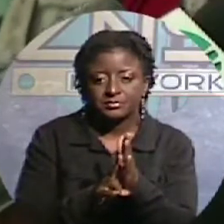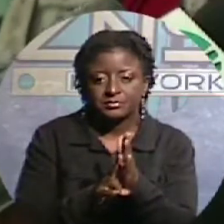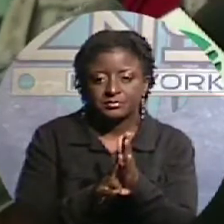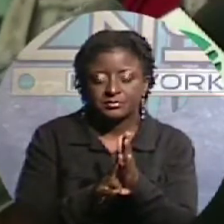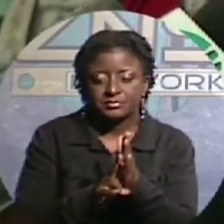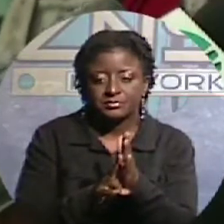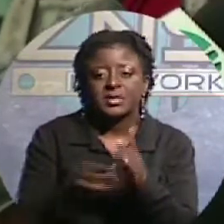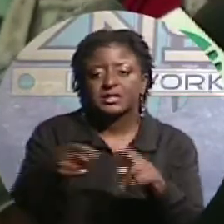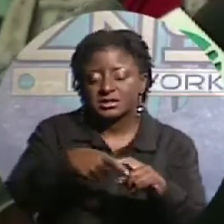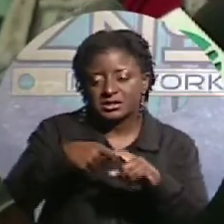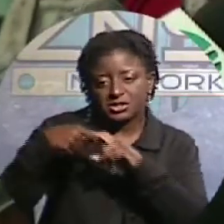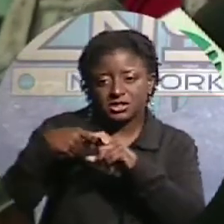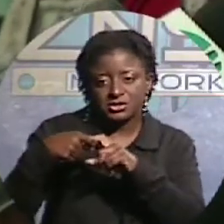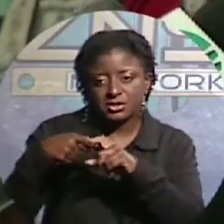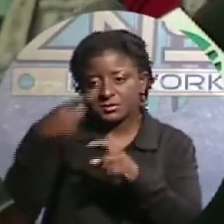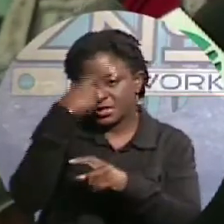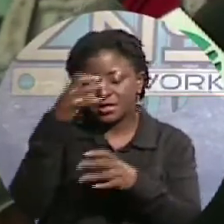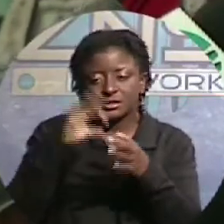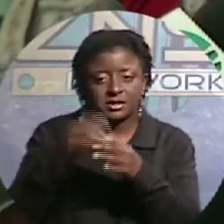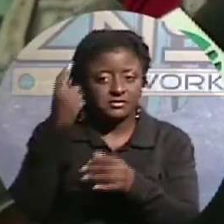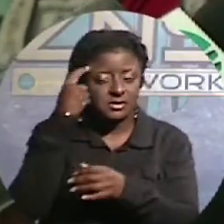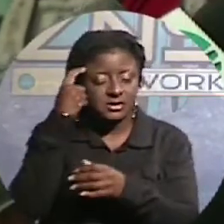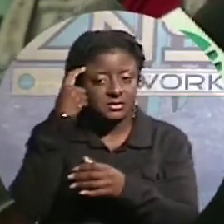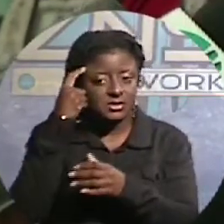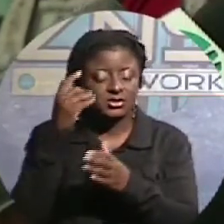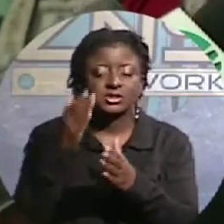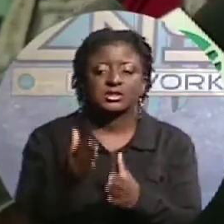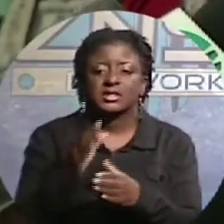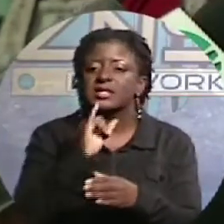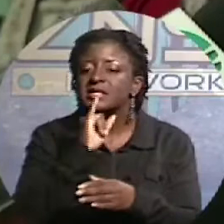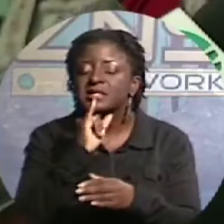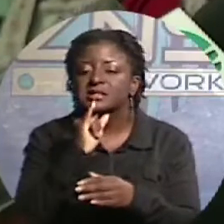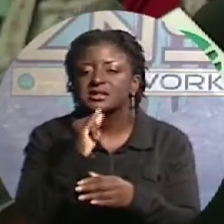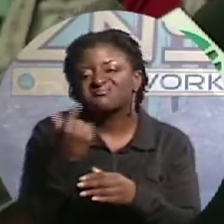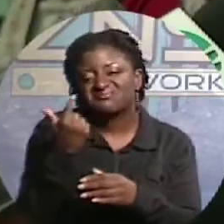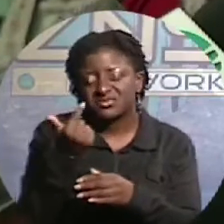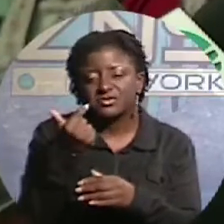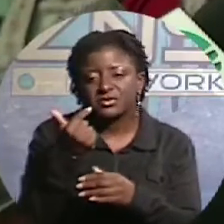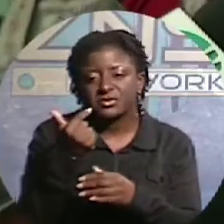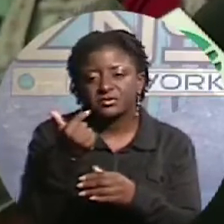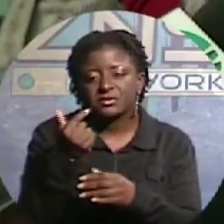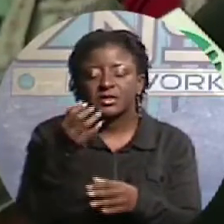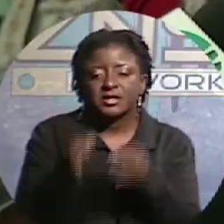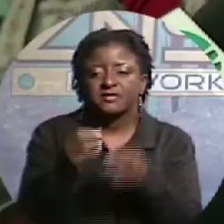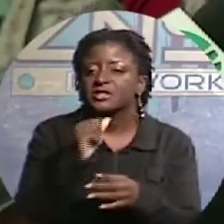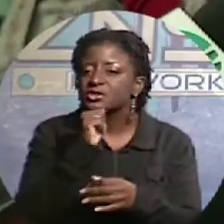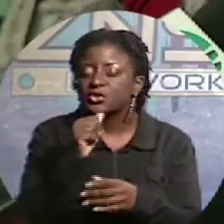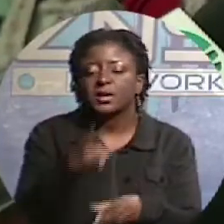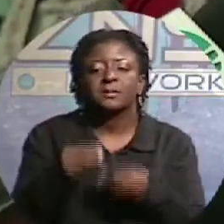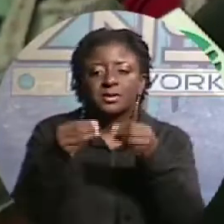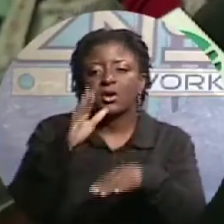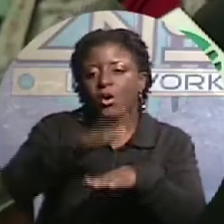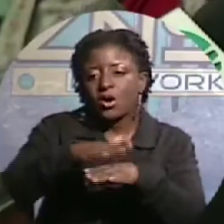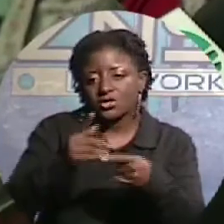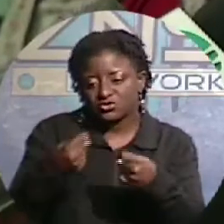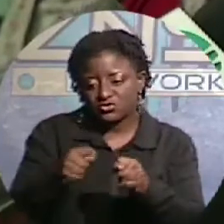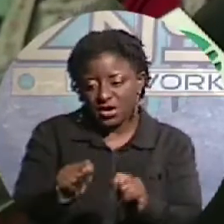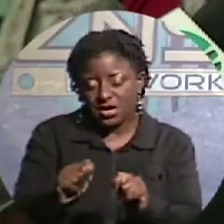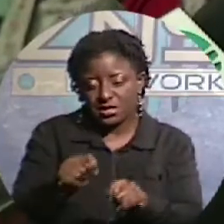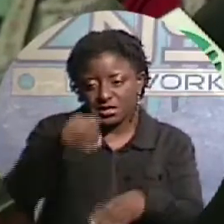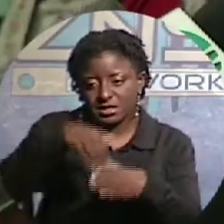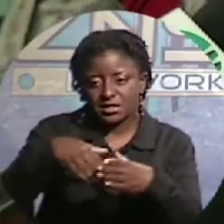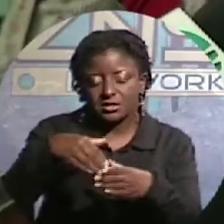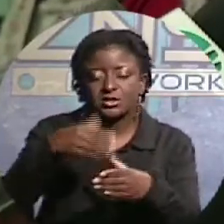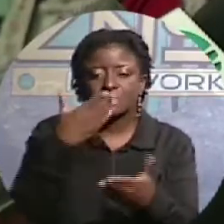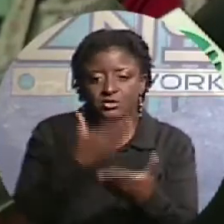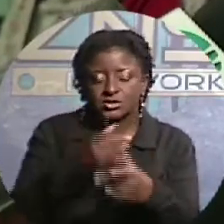is the exception. And even then, if he is not put on his trial within a reasonable time, he has to be